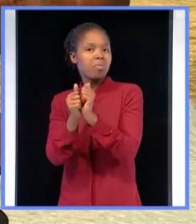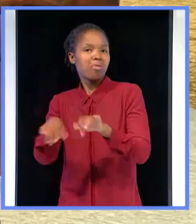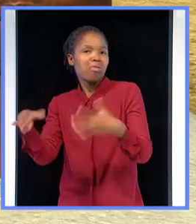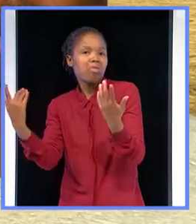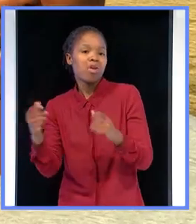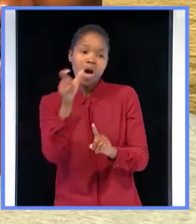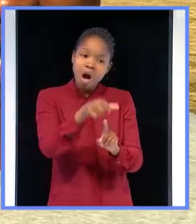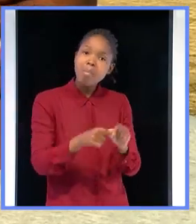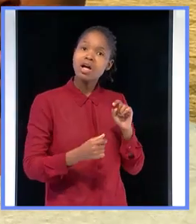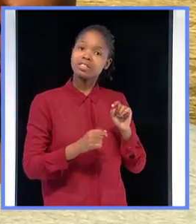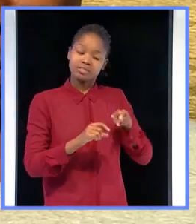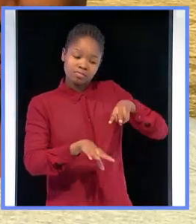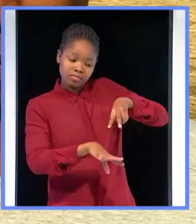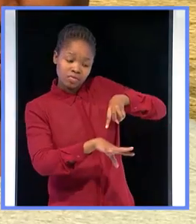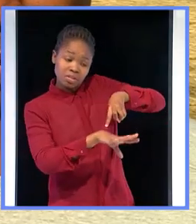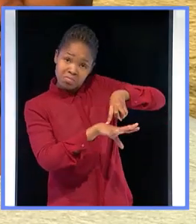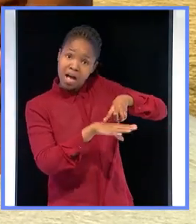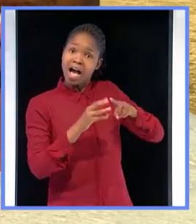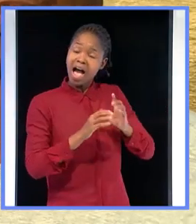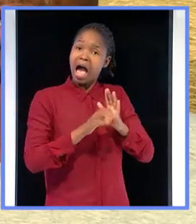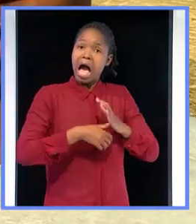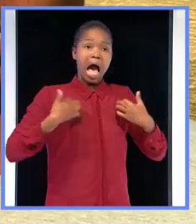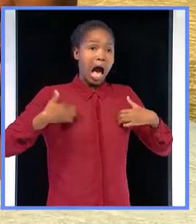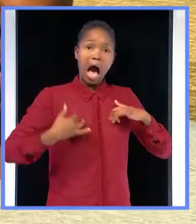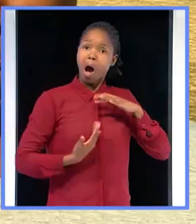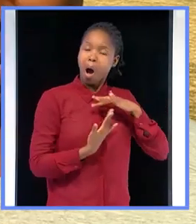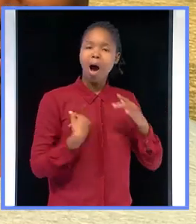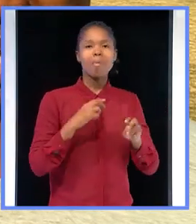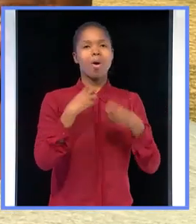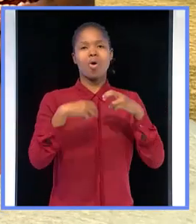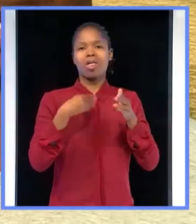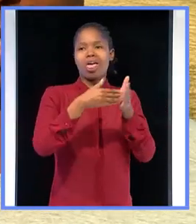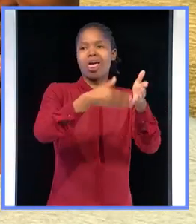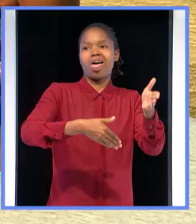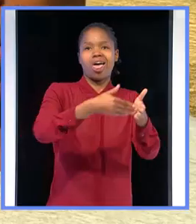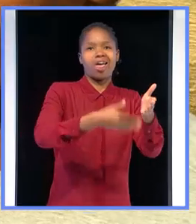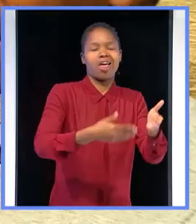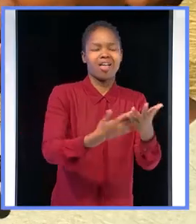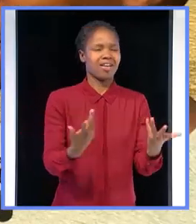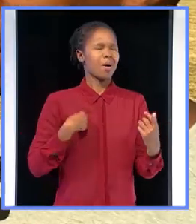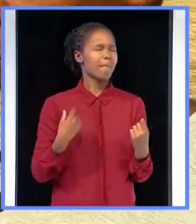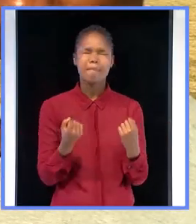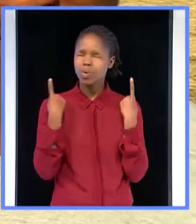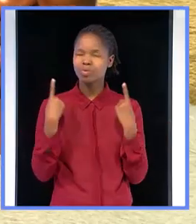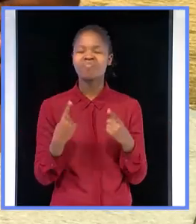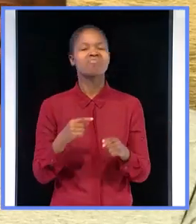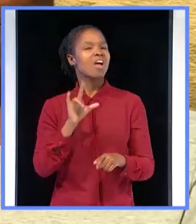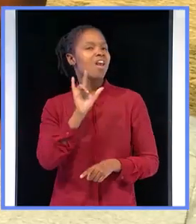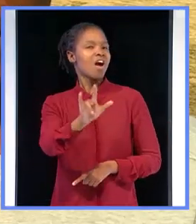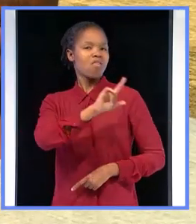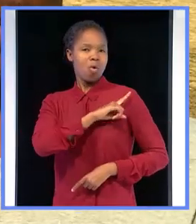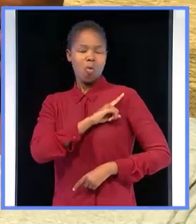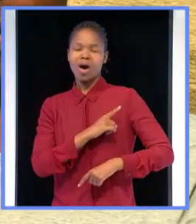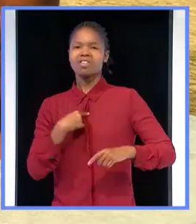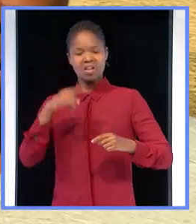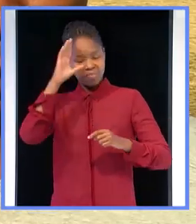disability wants it more than they do, but he's being stopped by the rules. It is crazy. But what I love is the fact that the